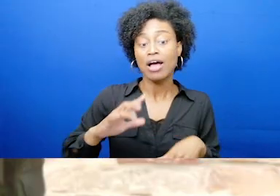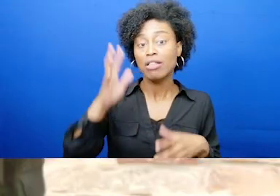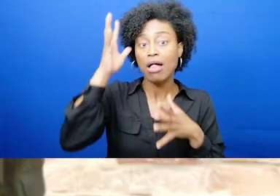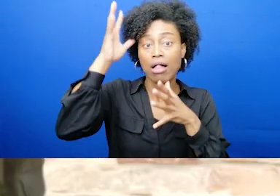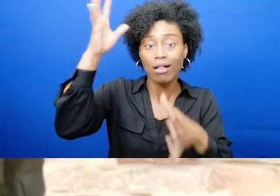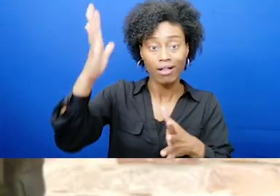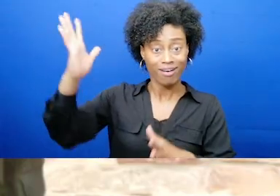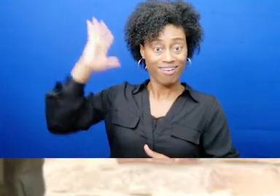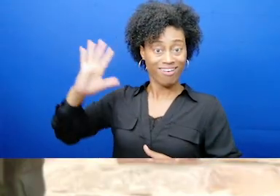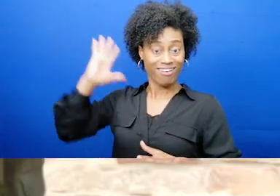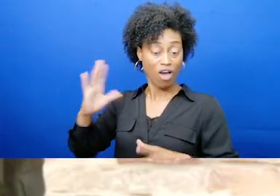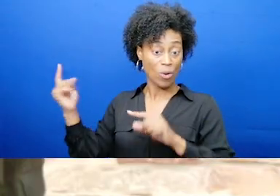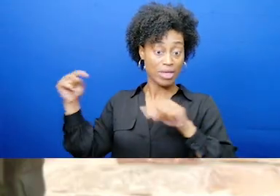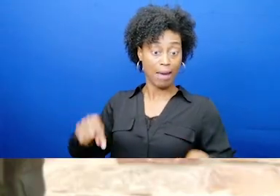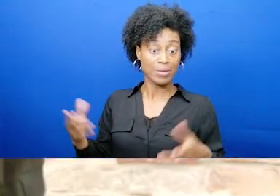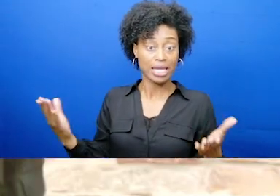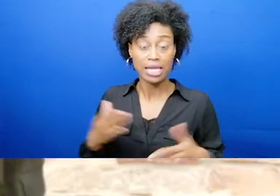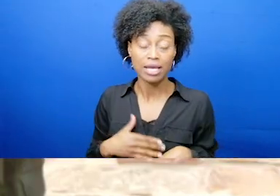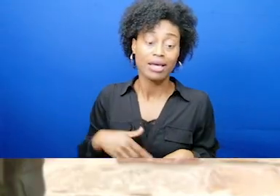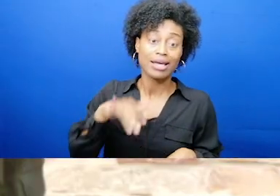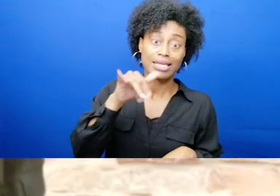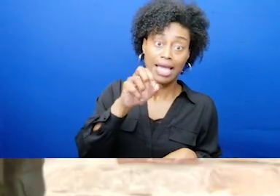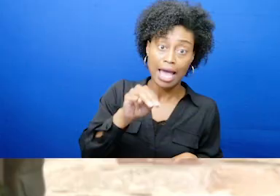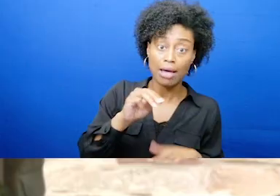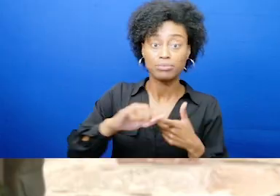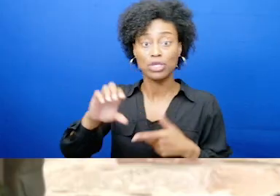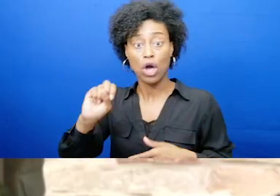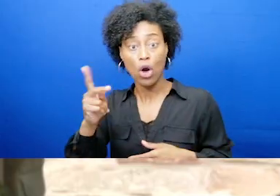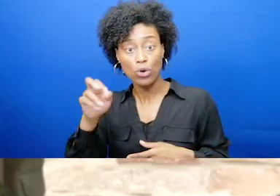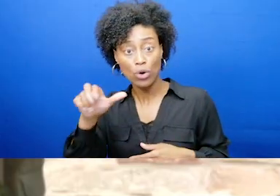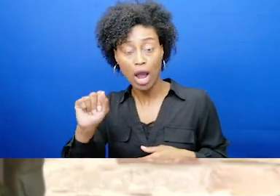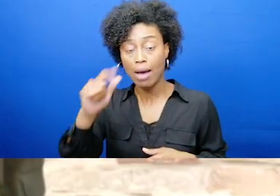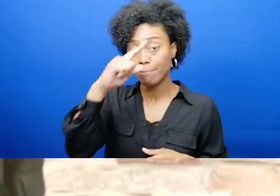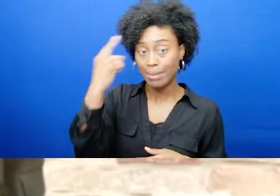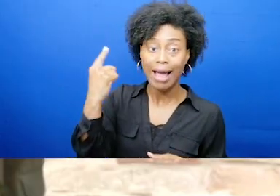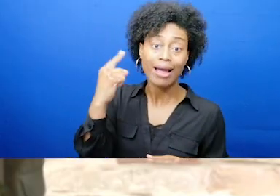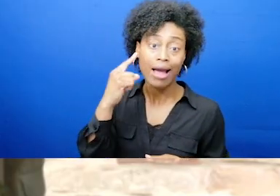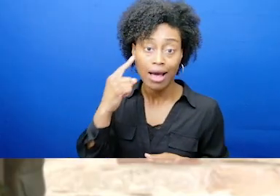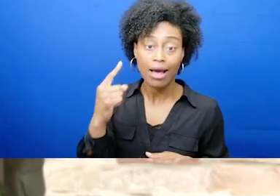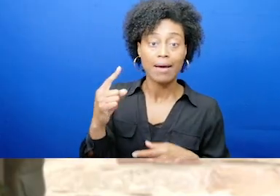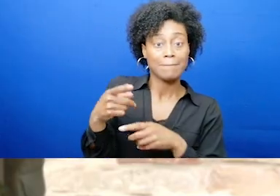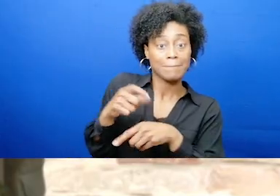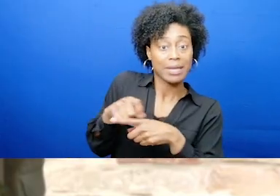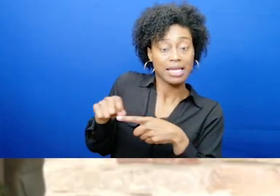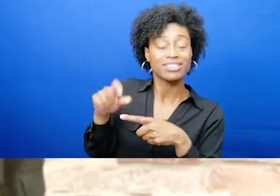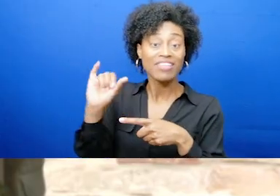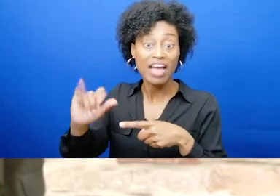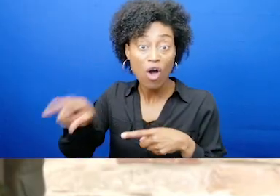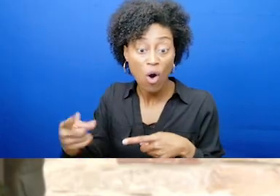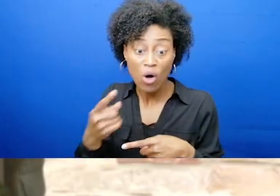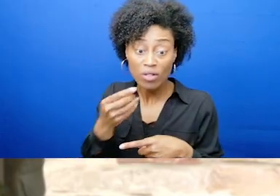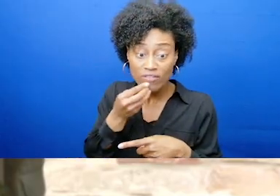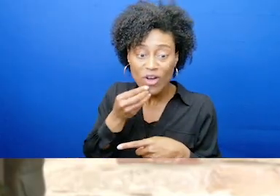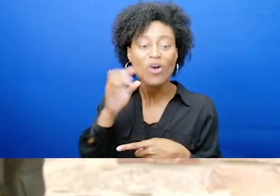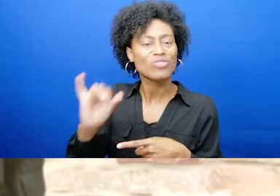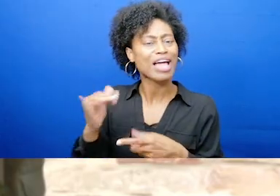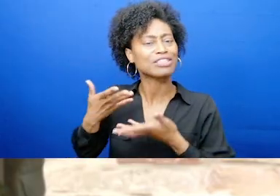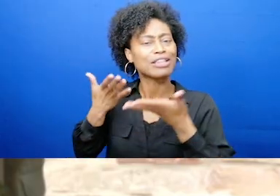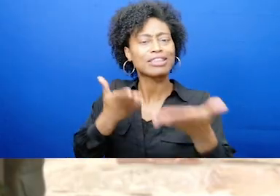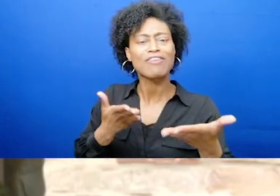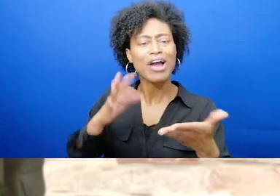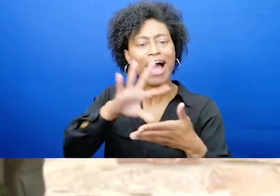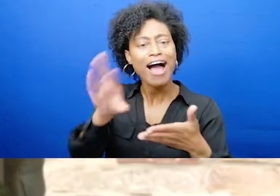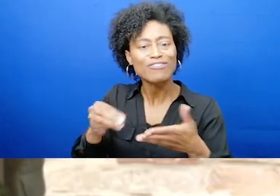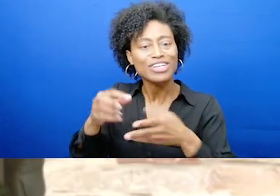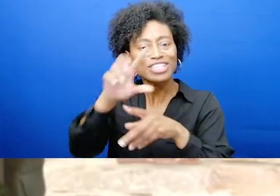ancestors. Ingredients like yam, okra, and black-eyed peas weren't just food. They were a deliberate preservation of African